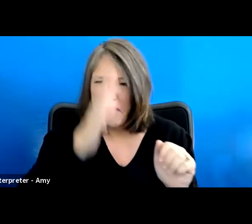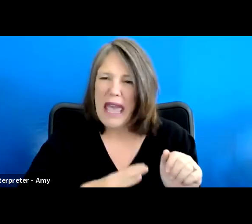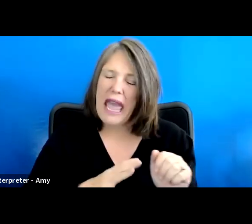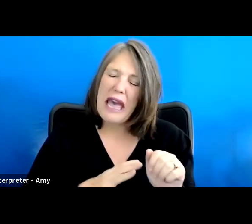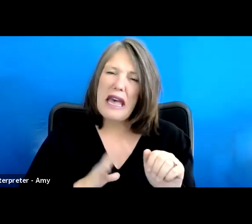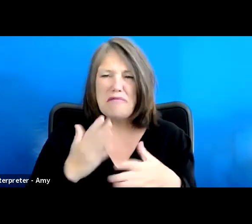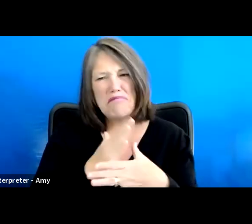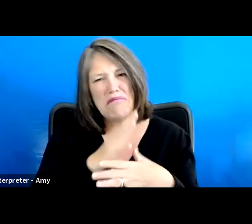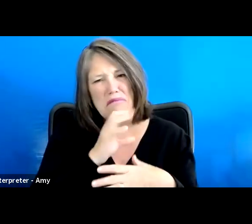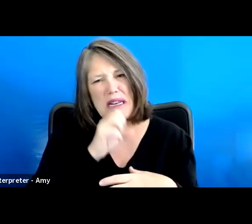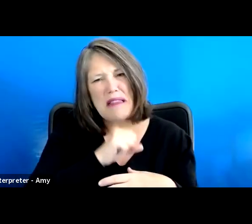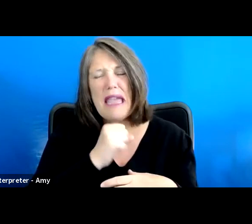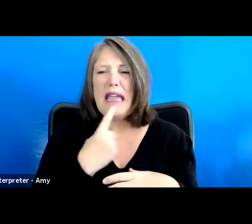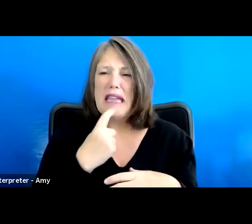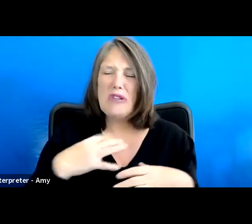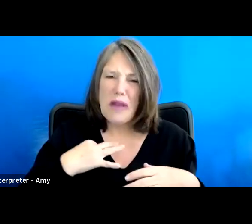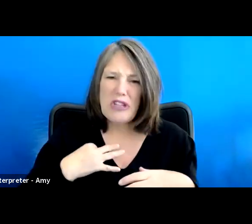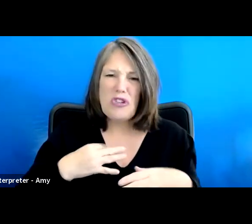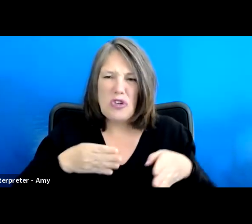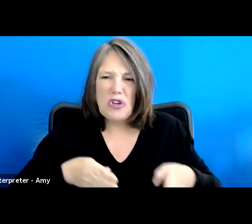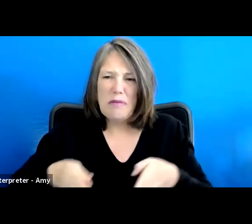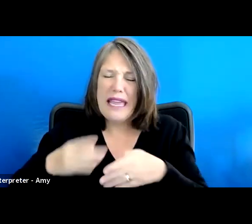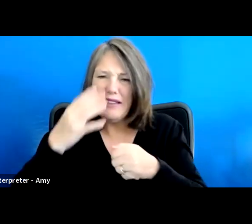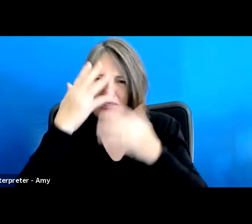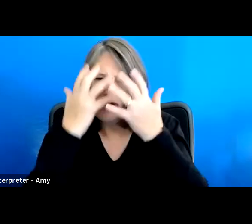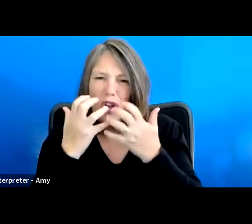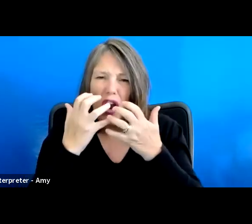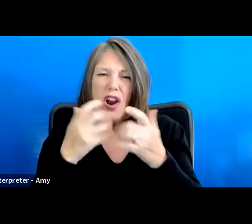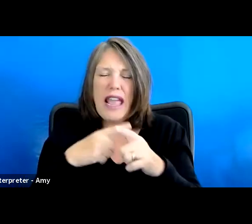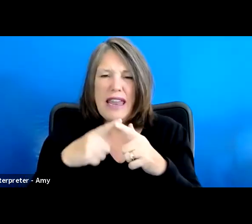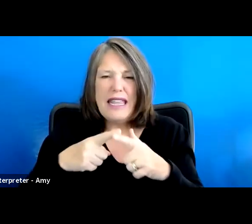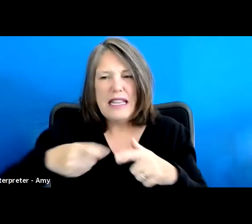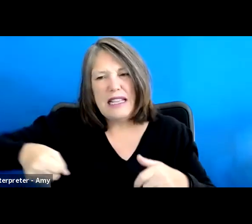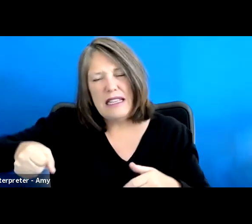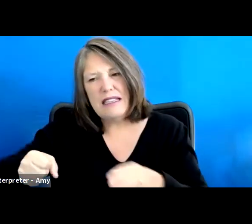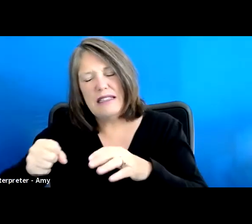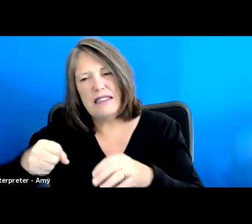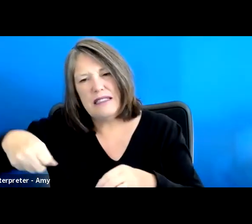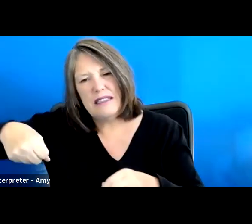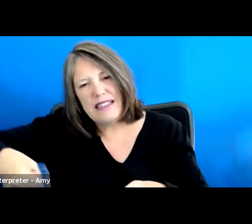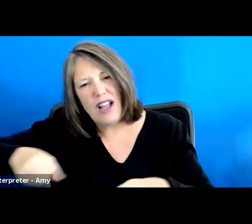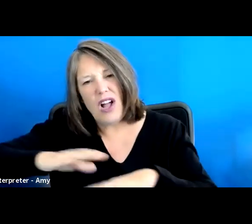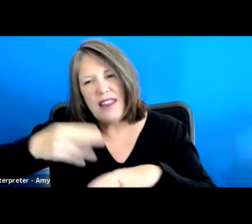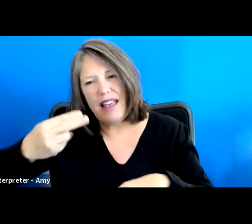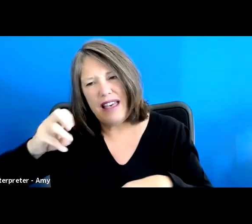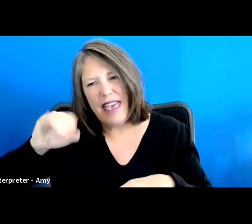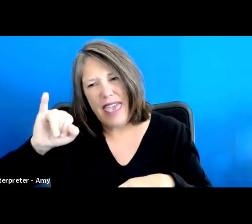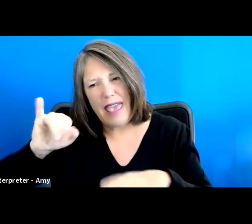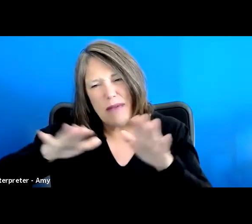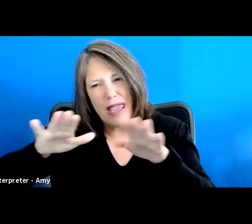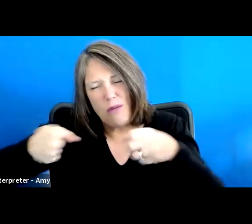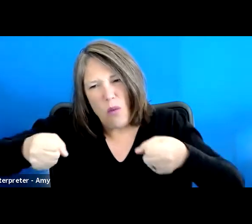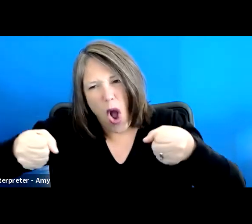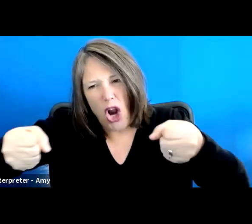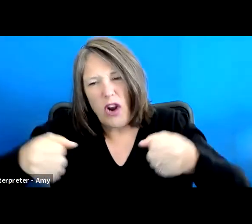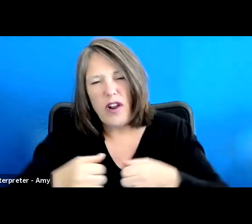dark colored pants and white tennis shoes, and he is leaning on a Hemi walker. So we looked at our